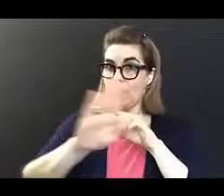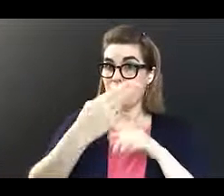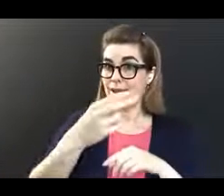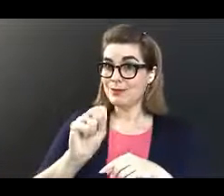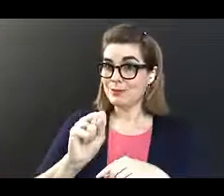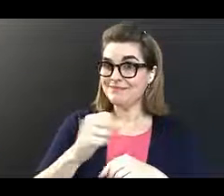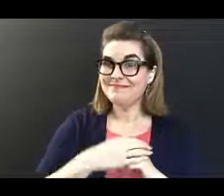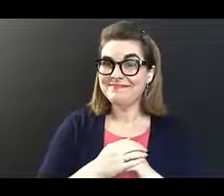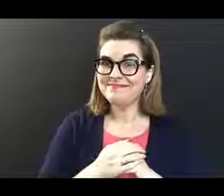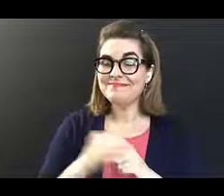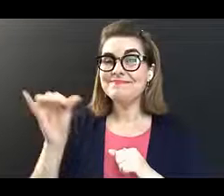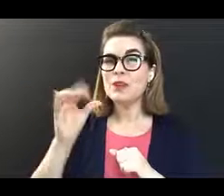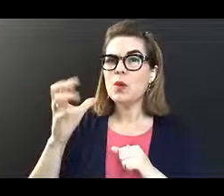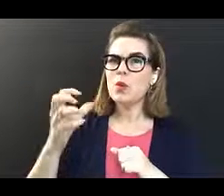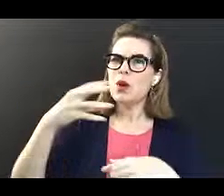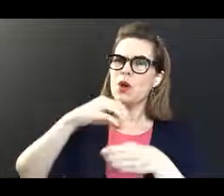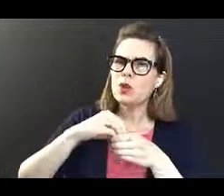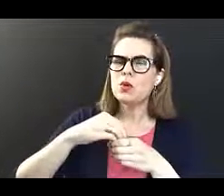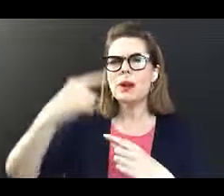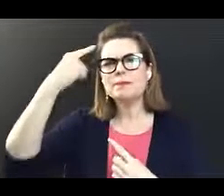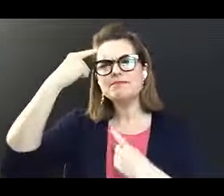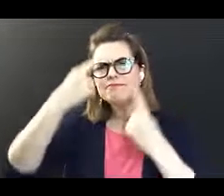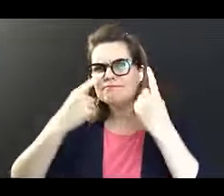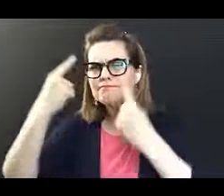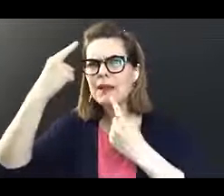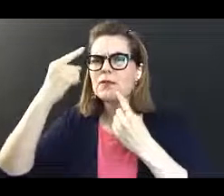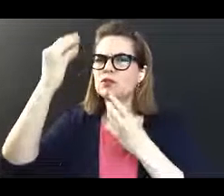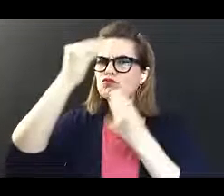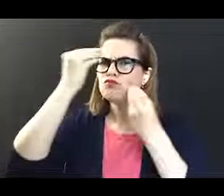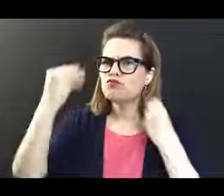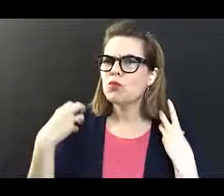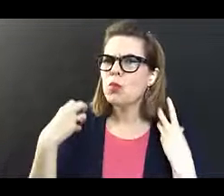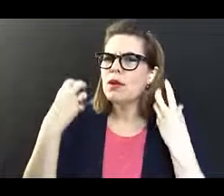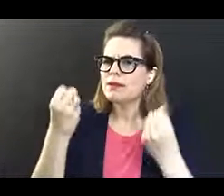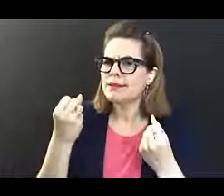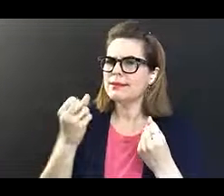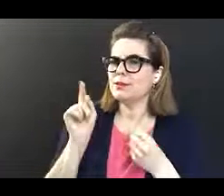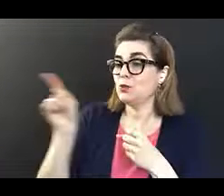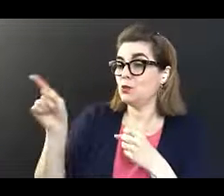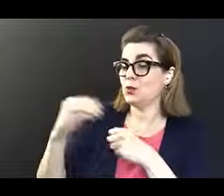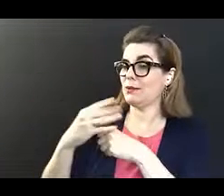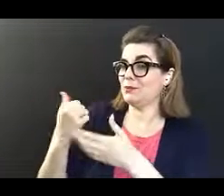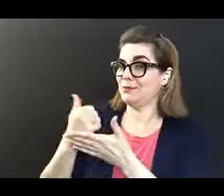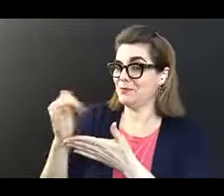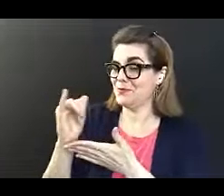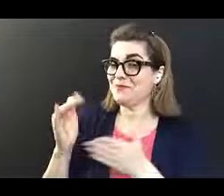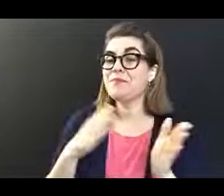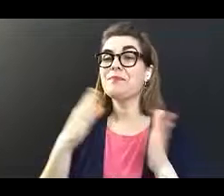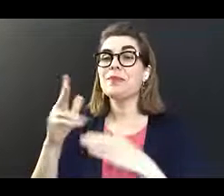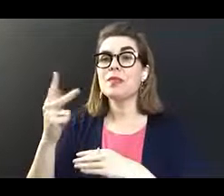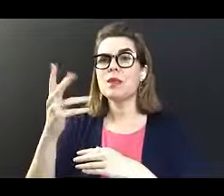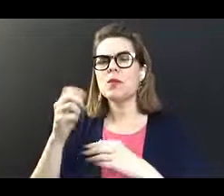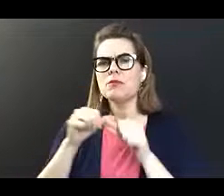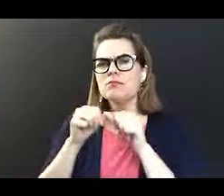to incorporate mindfulness and wellness into classroom activities, was where you come in, and we also aim to increase professional education on mental